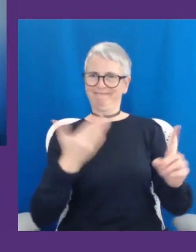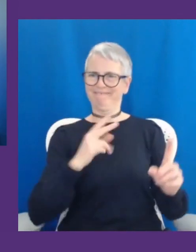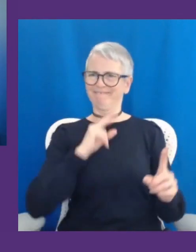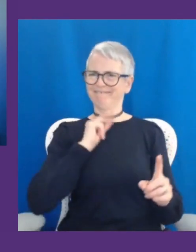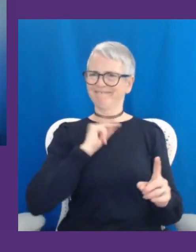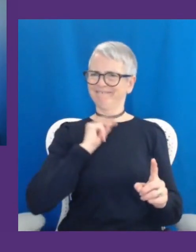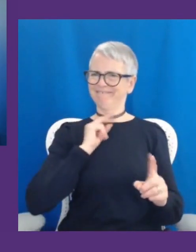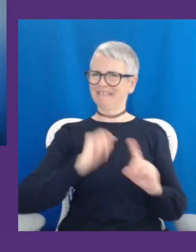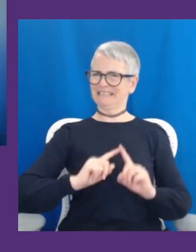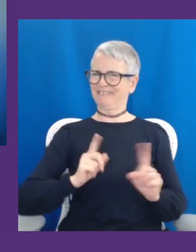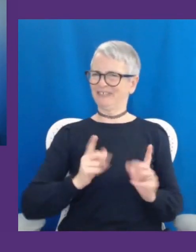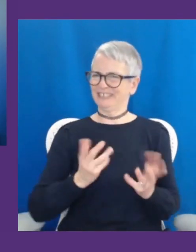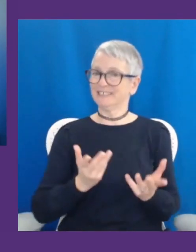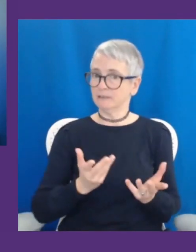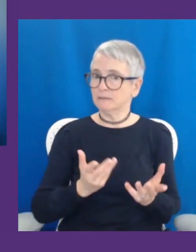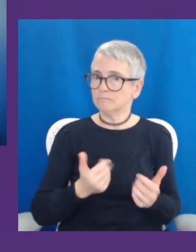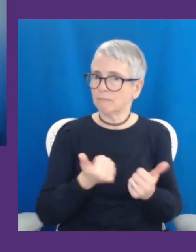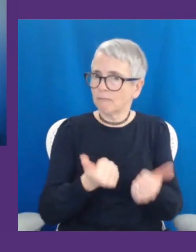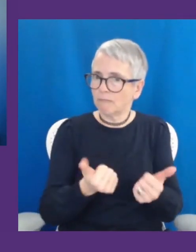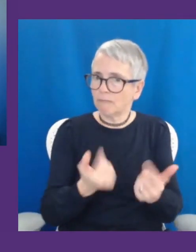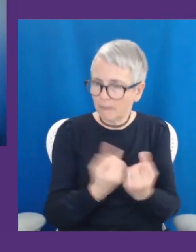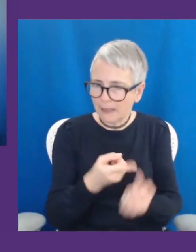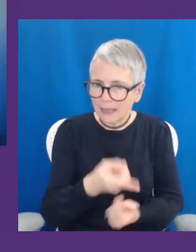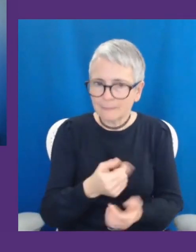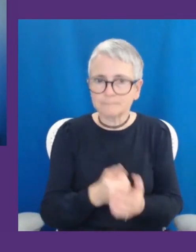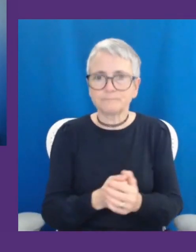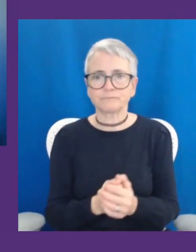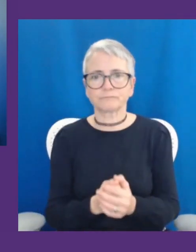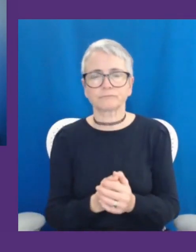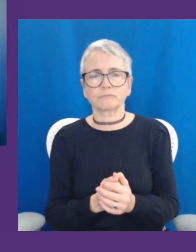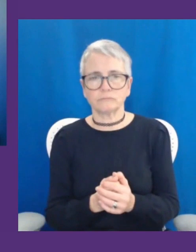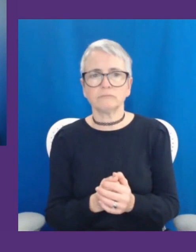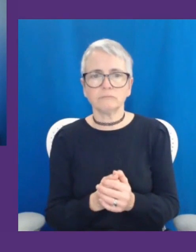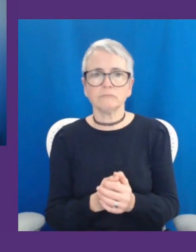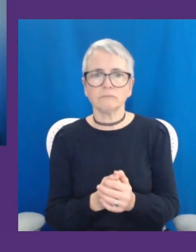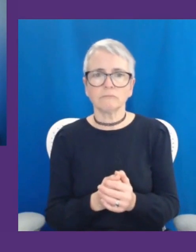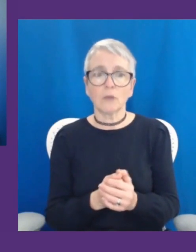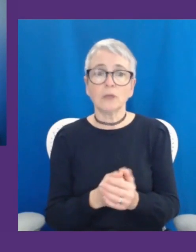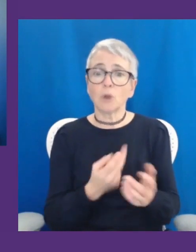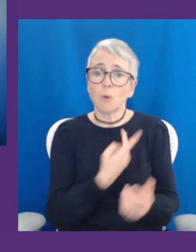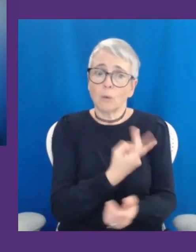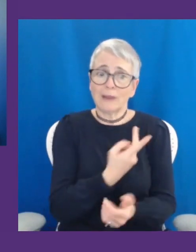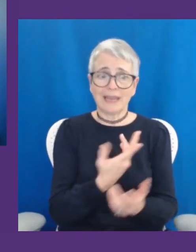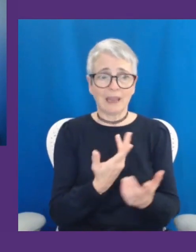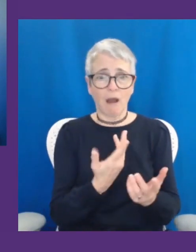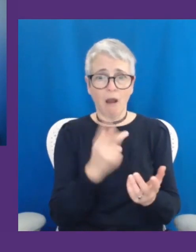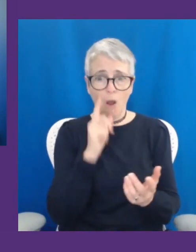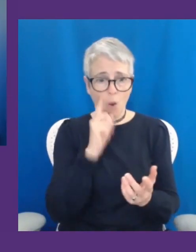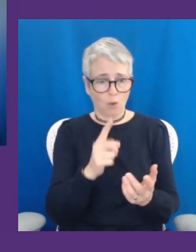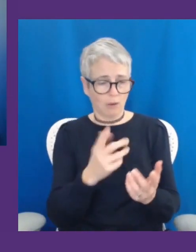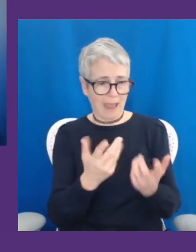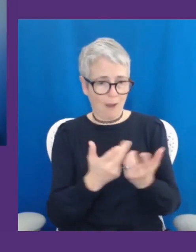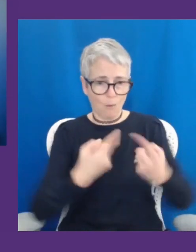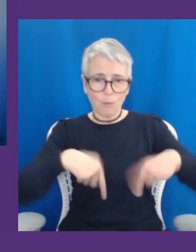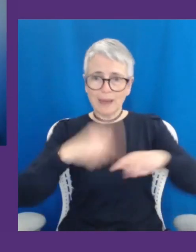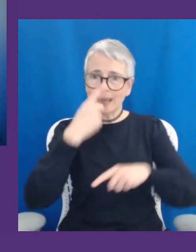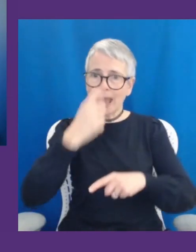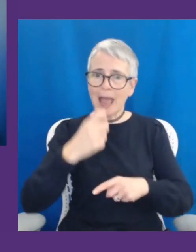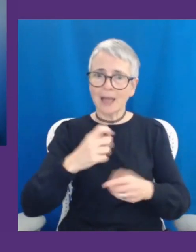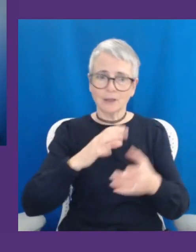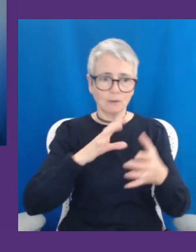and in TechShare Pro, we're obviously looking ahead to how we connect up and work together. That's the point of the whole conference, is to bring people